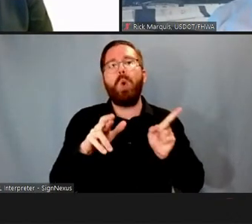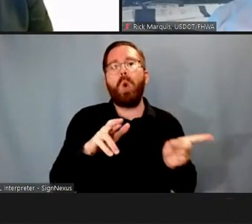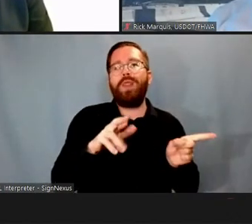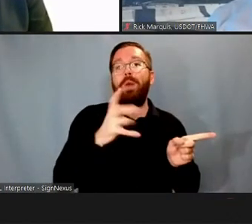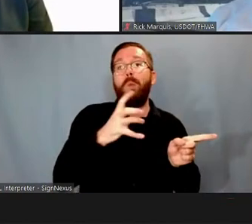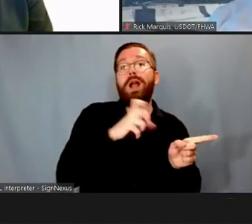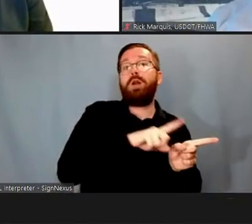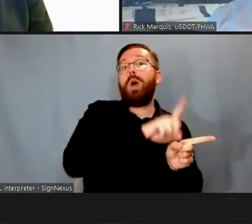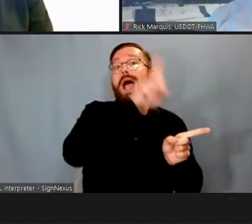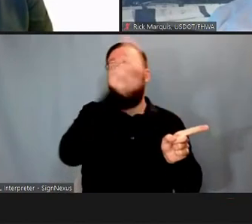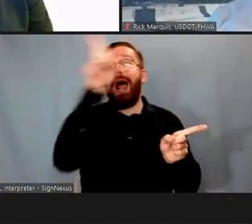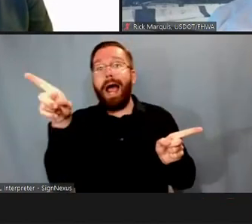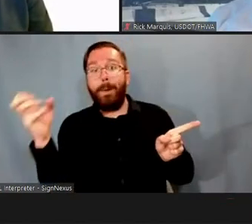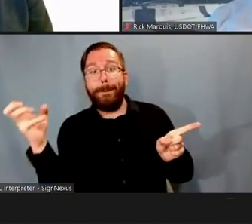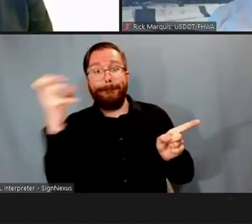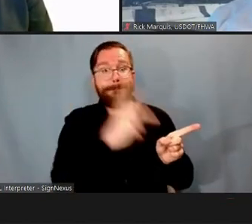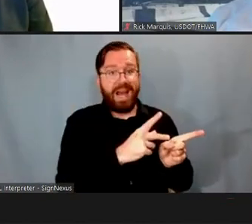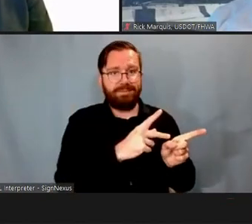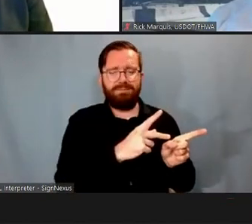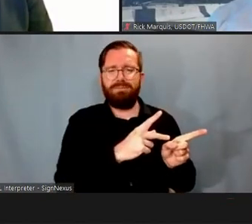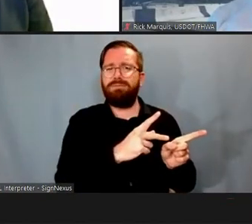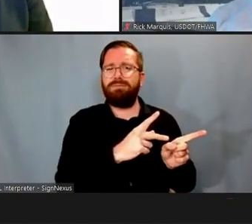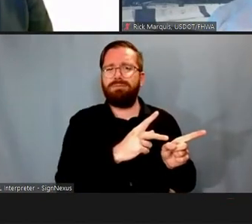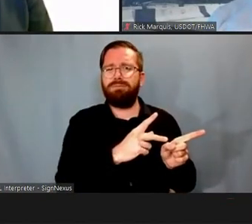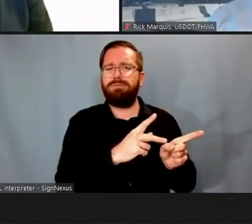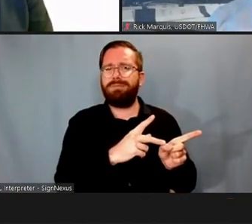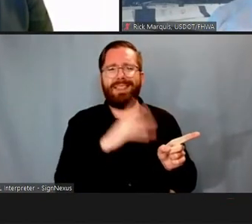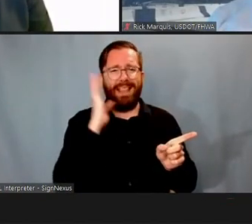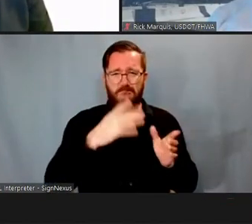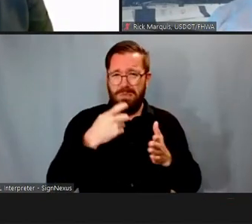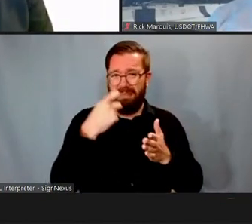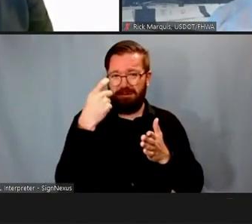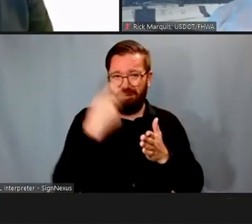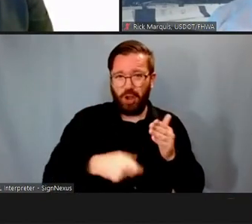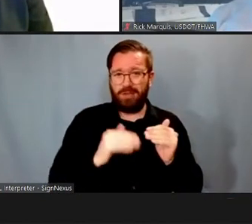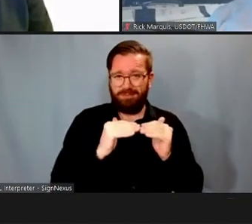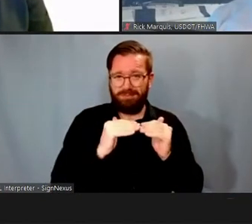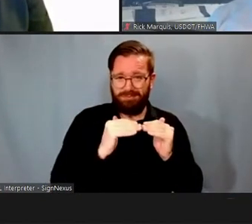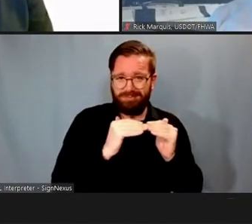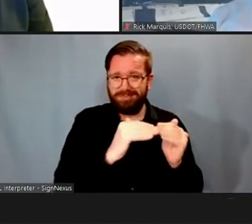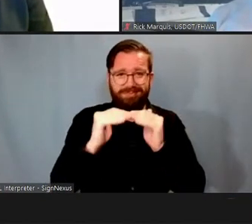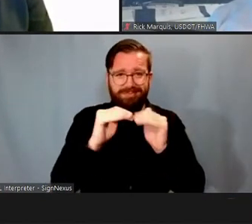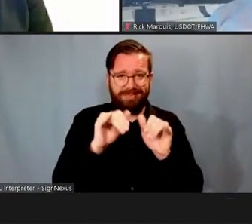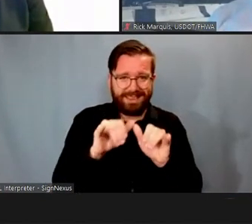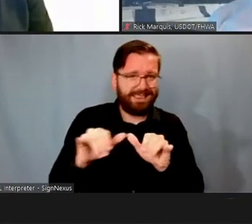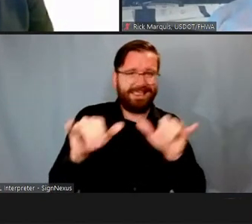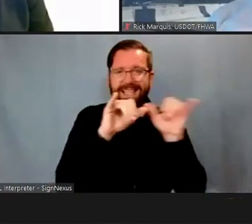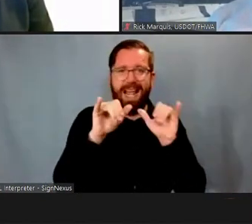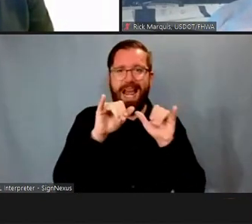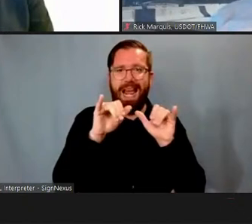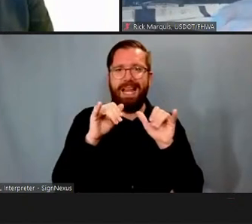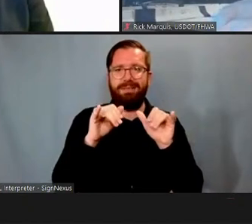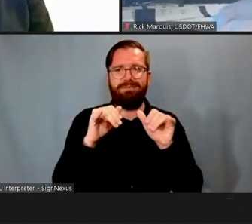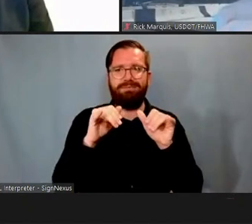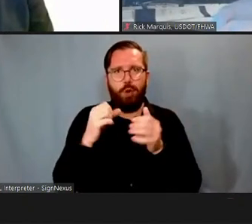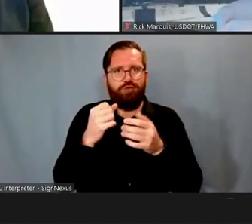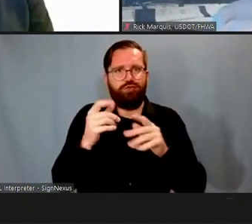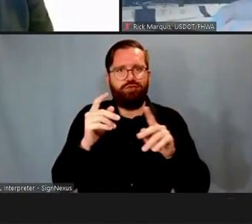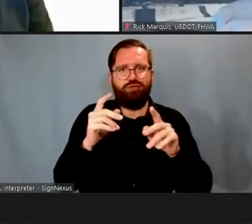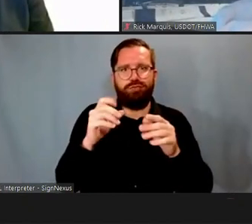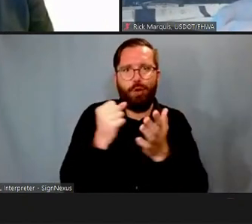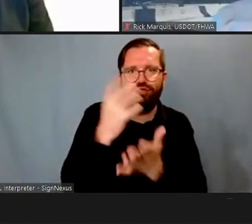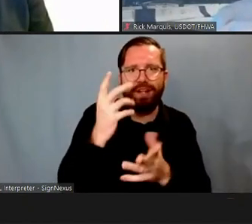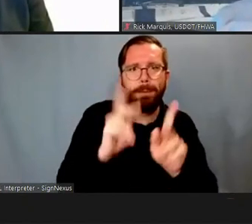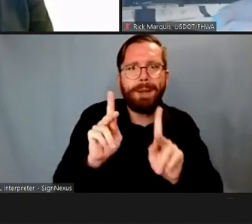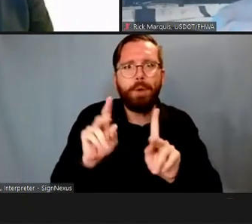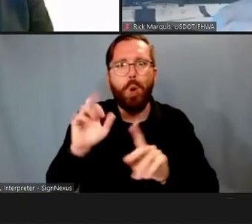corridor they would be treated the same as wealthy or able-bodied individuals who entered the toll zone for any non-medical related trip